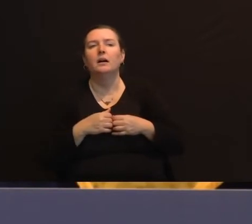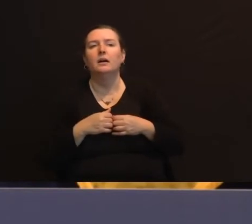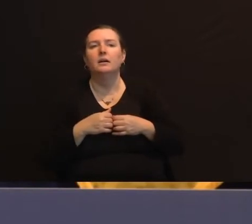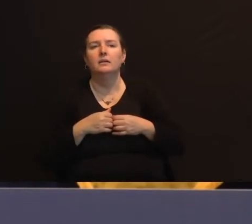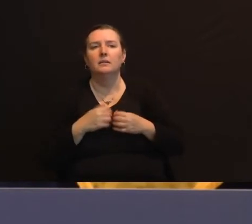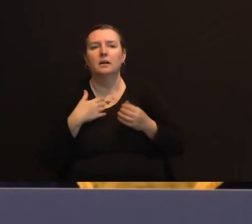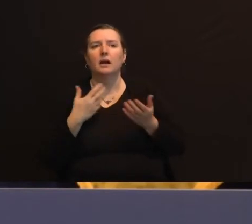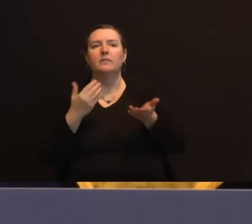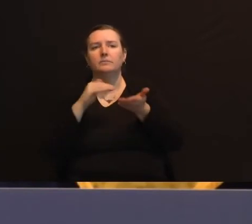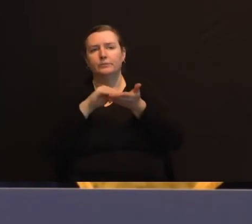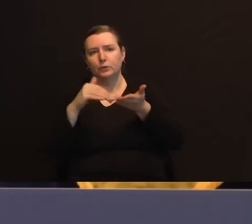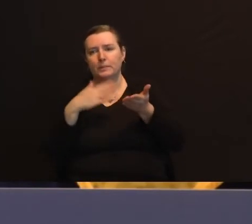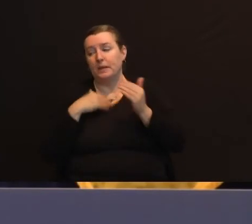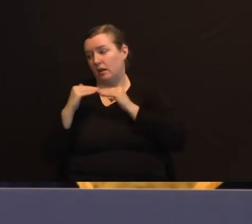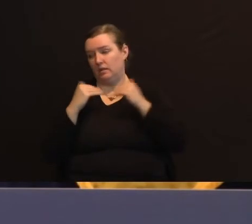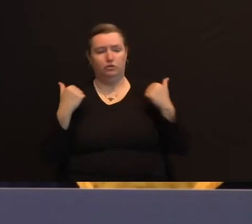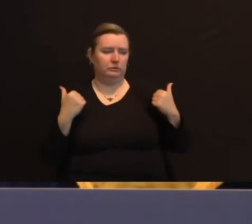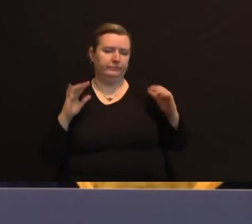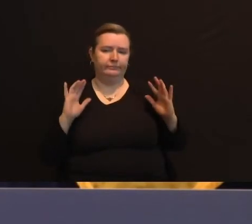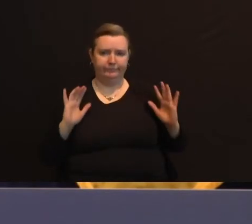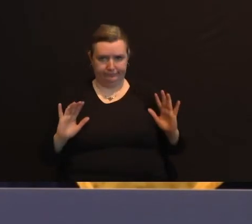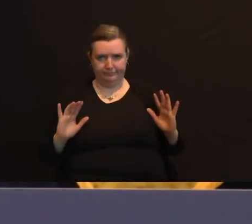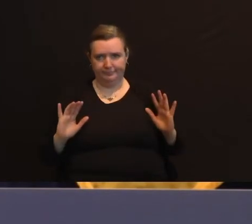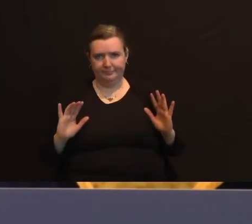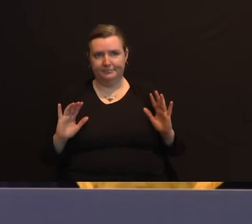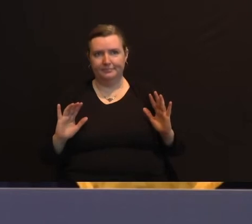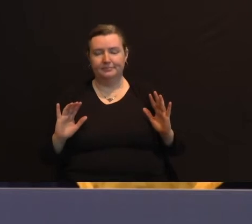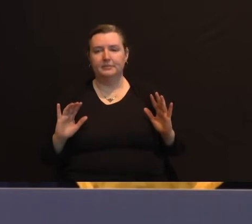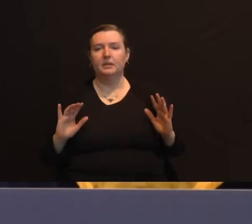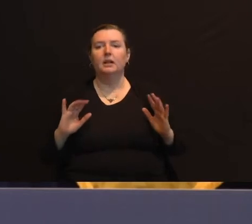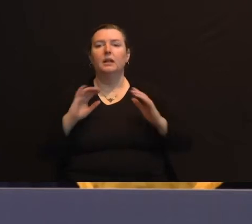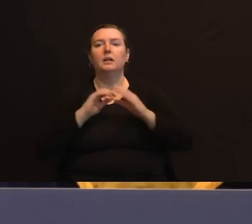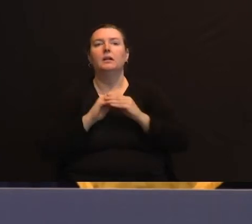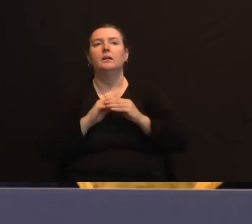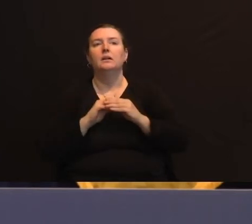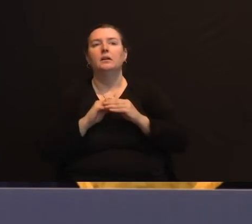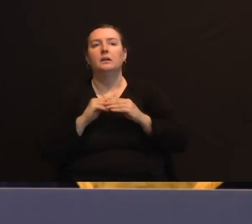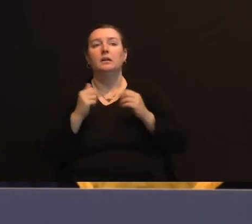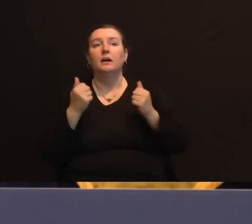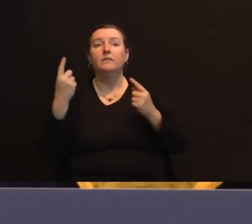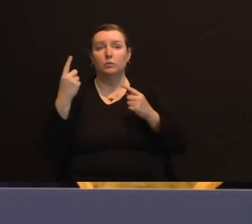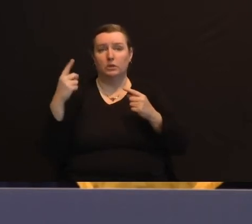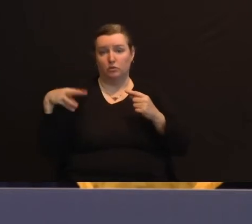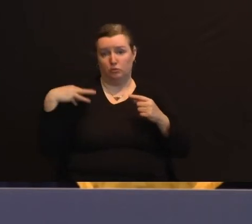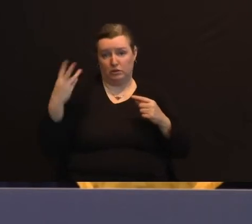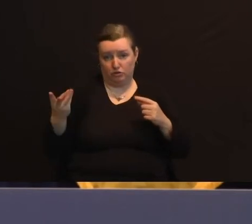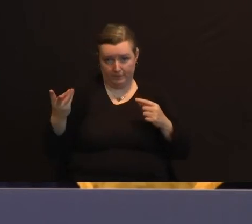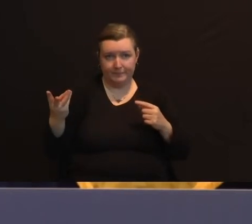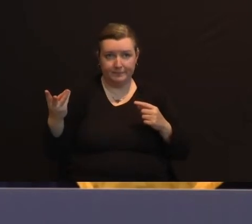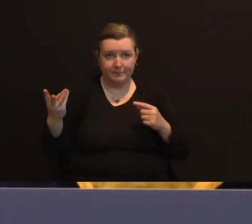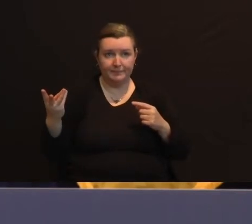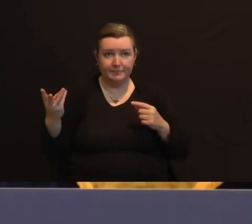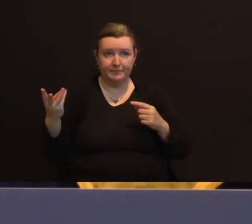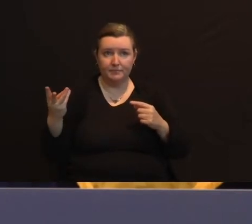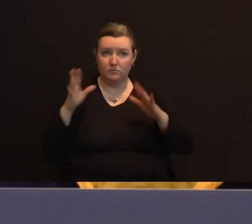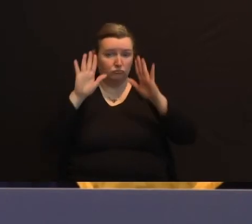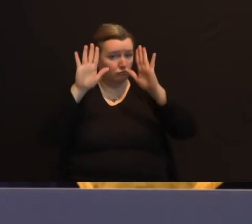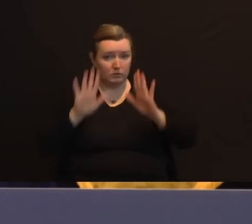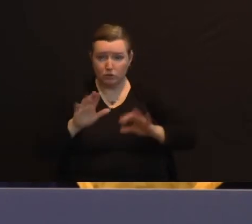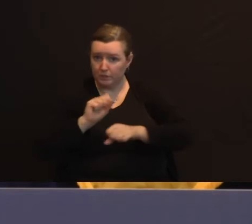here. I applaud everybody in Washington who are doing everything they can to try to